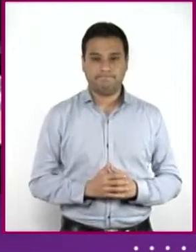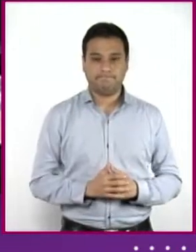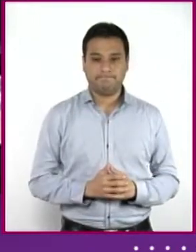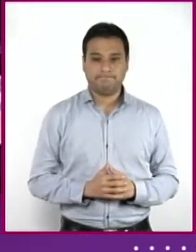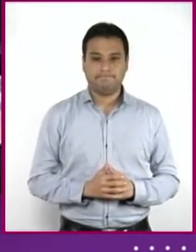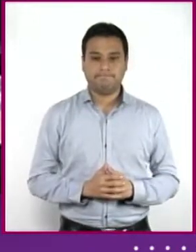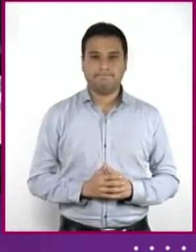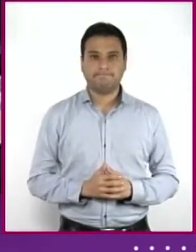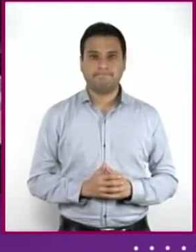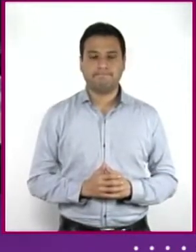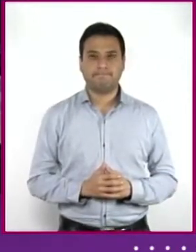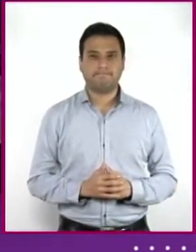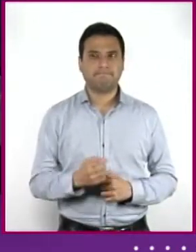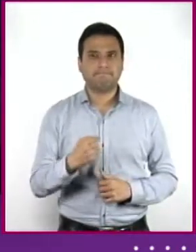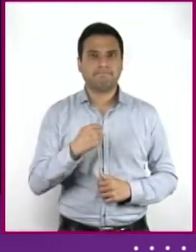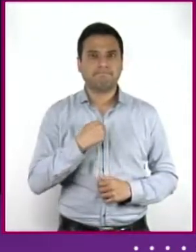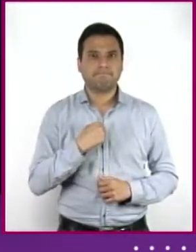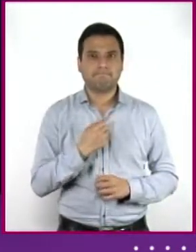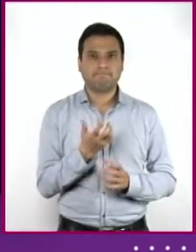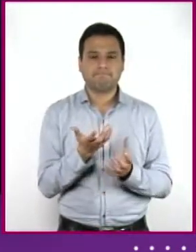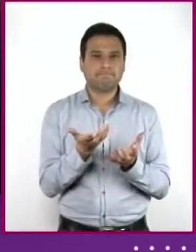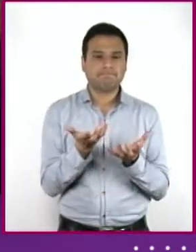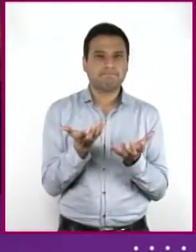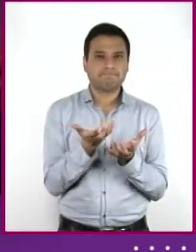Jimena, what do I have to do?